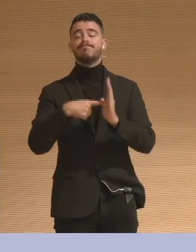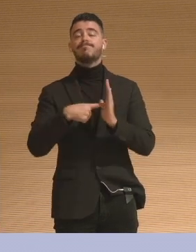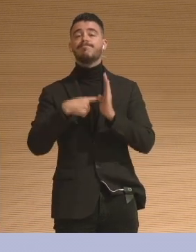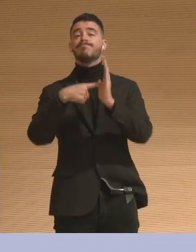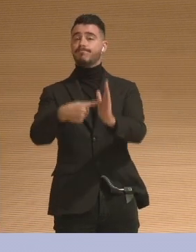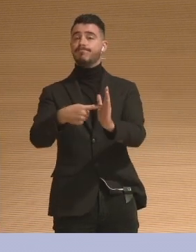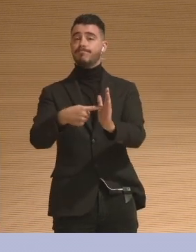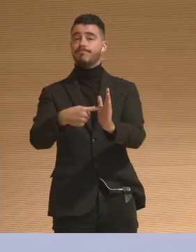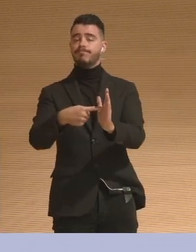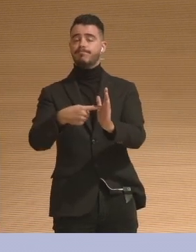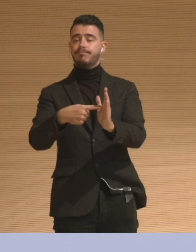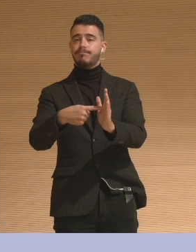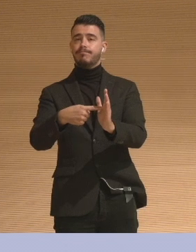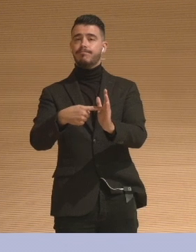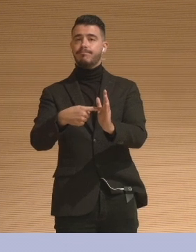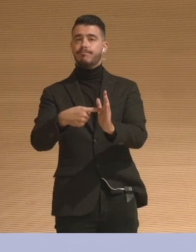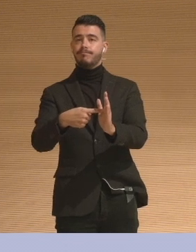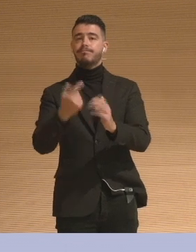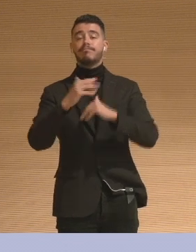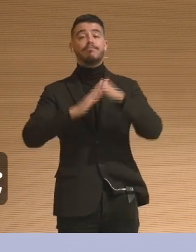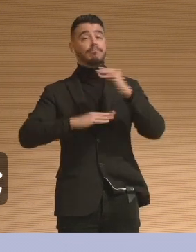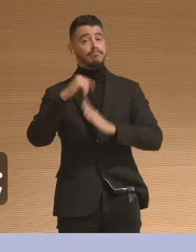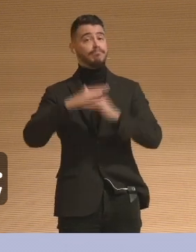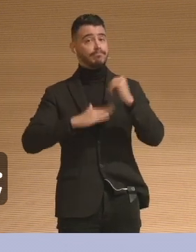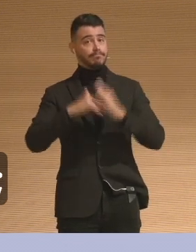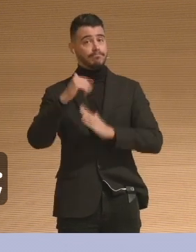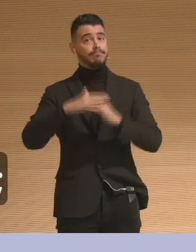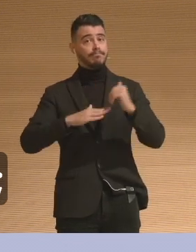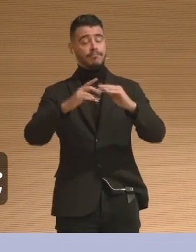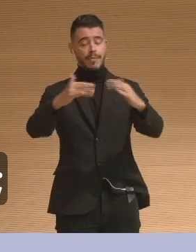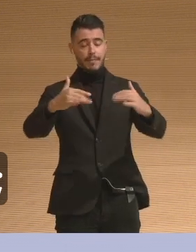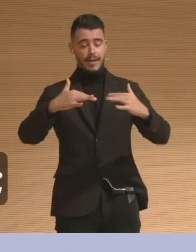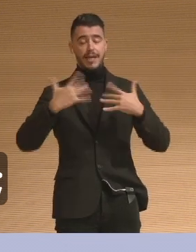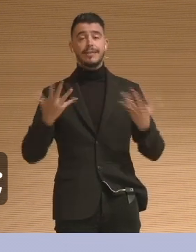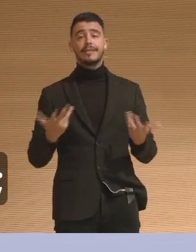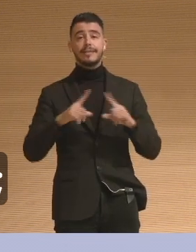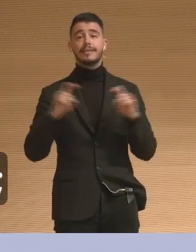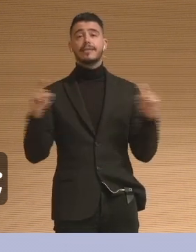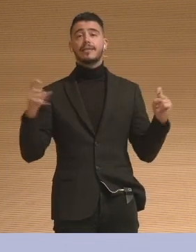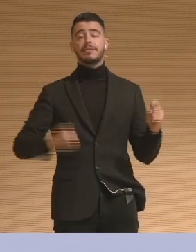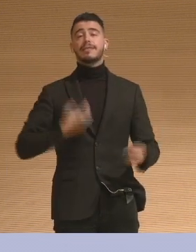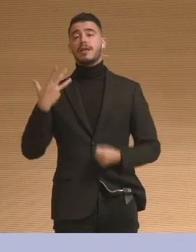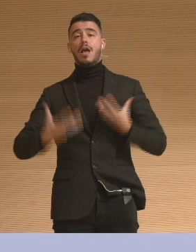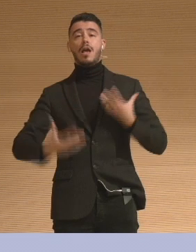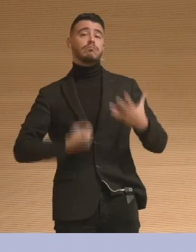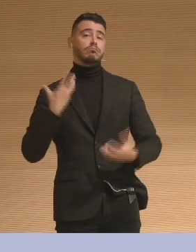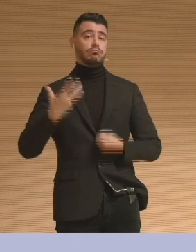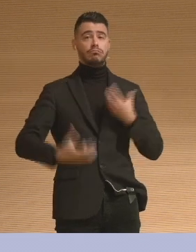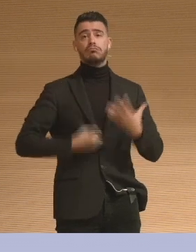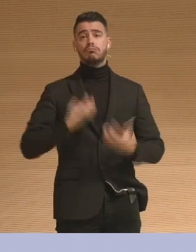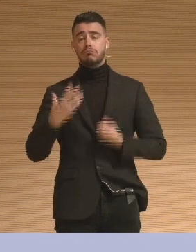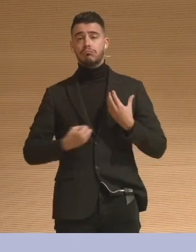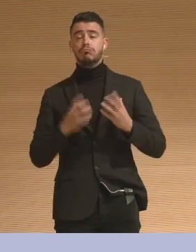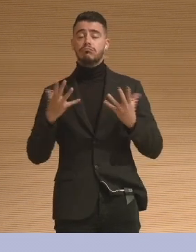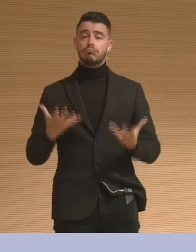Now, one common feeling reported by participants after visiting museums, galleries, or exhibitions is the feeling of educated